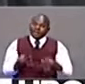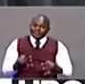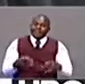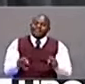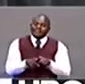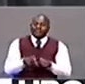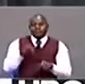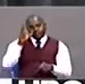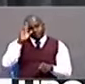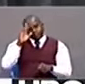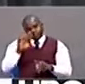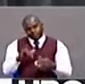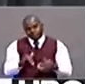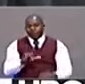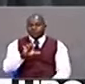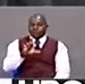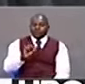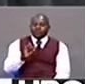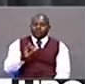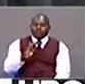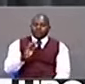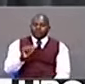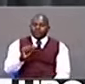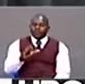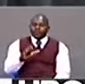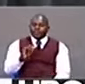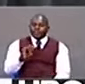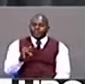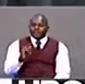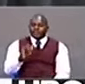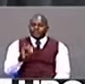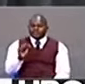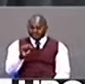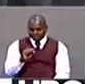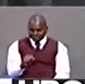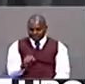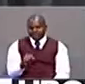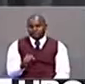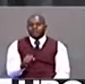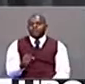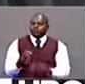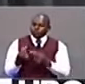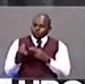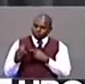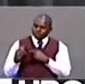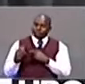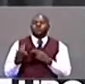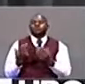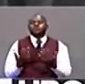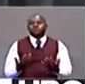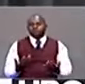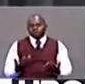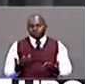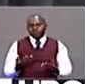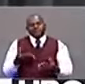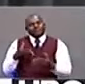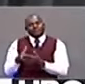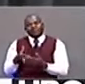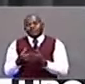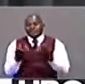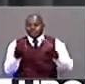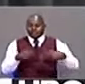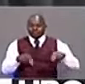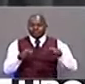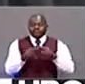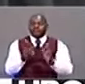talk about liabilities. So assets and liabilities, obligations, pending contracts, contracts